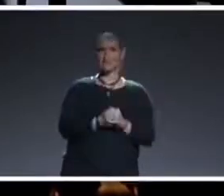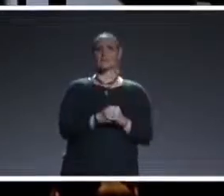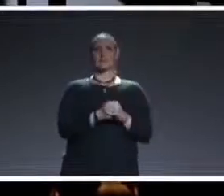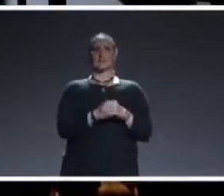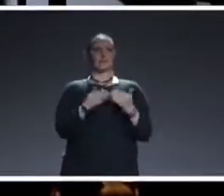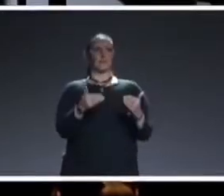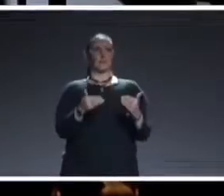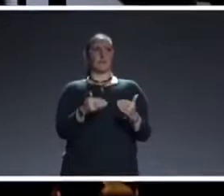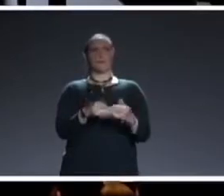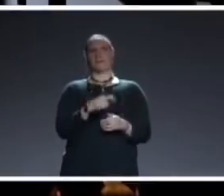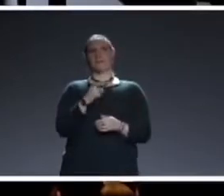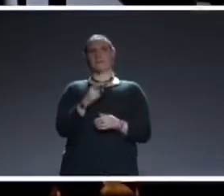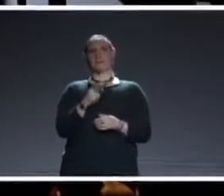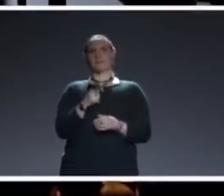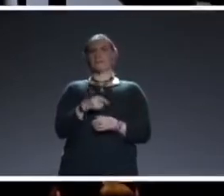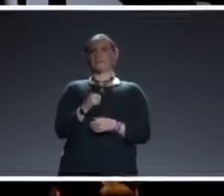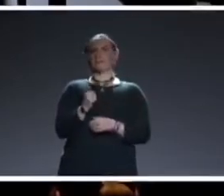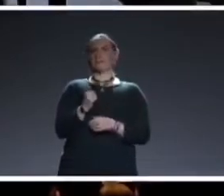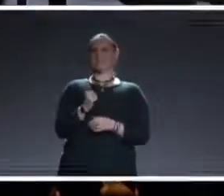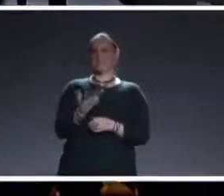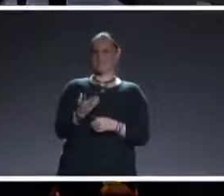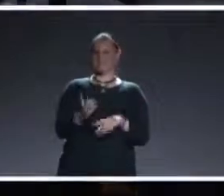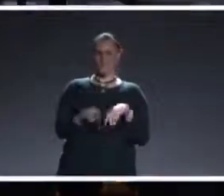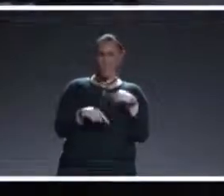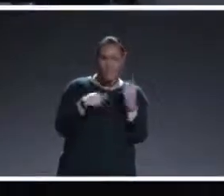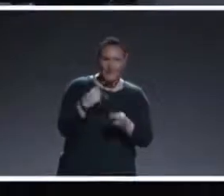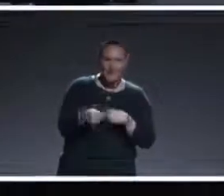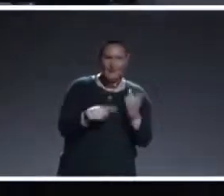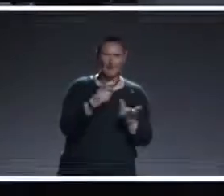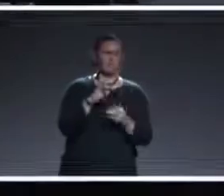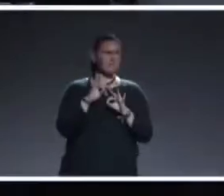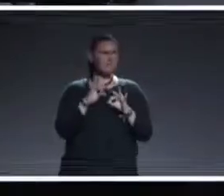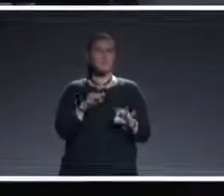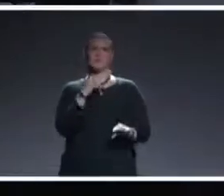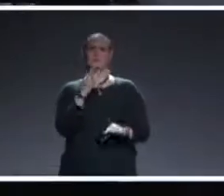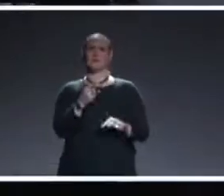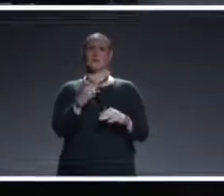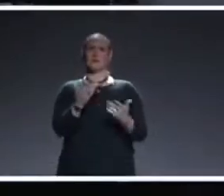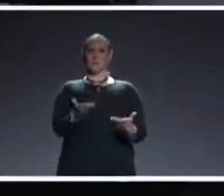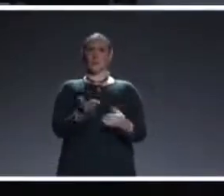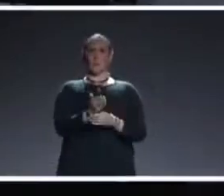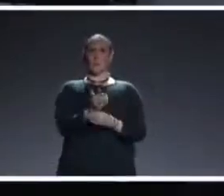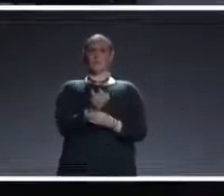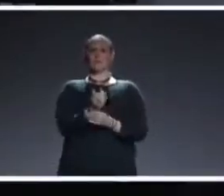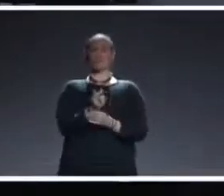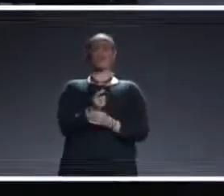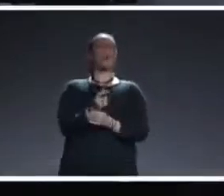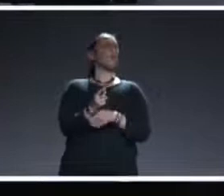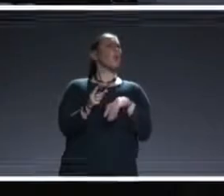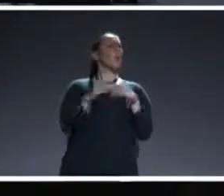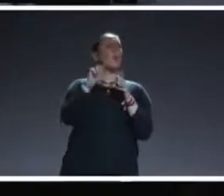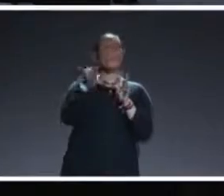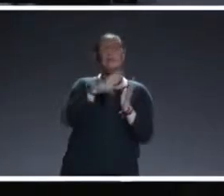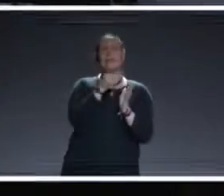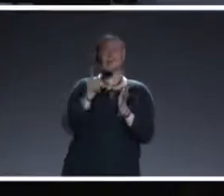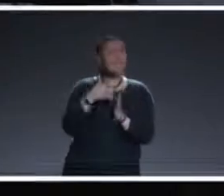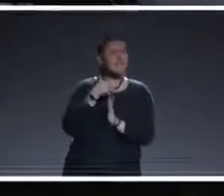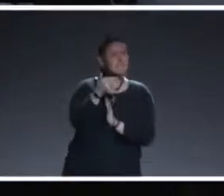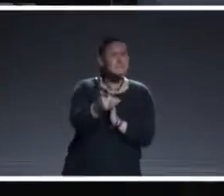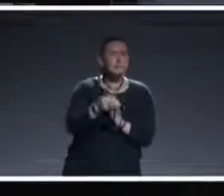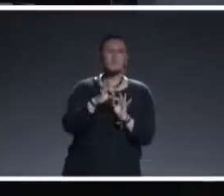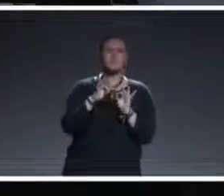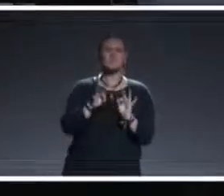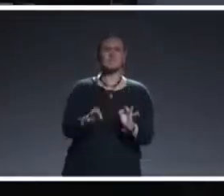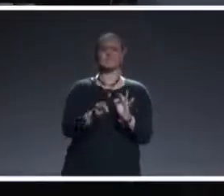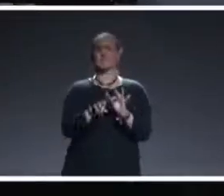end, to say it that way. So in the trailer, we saw that they are there. And the question is, the question is